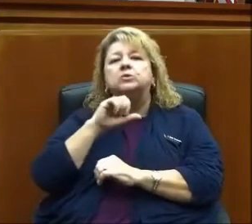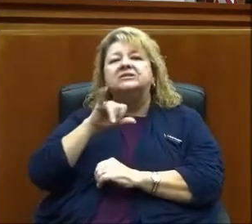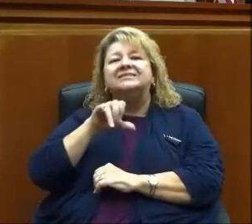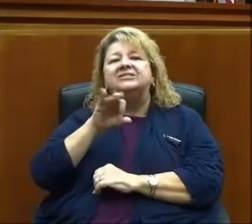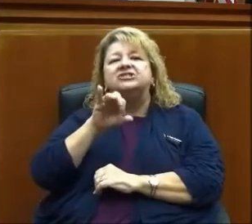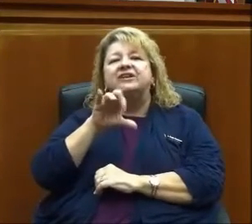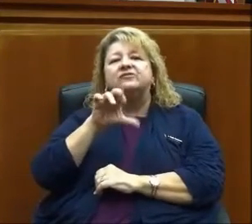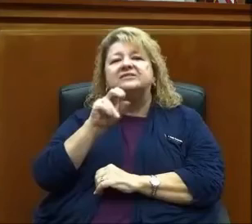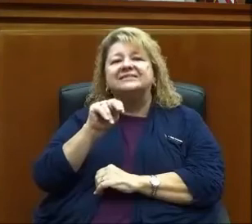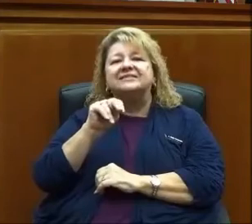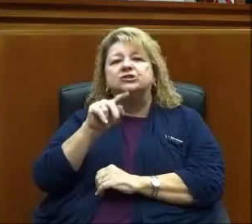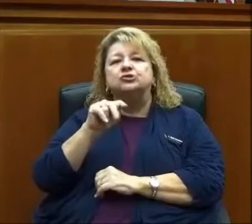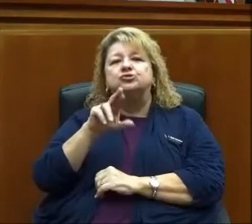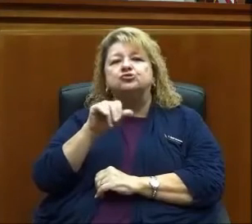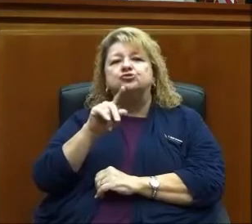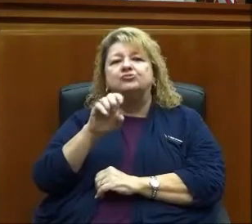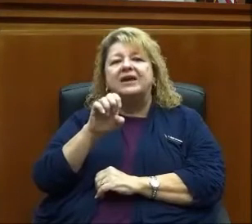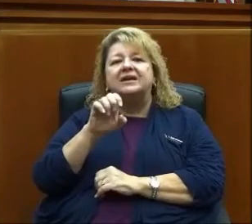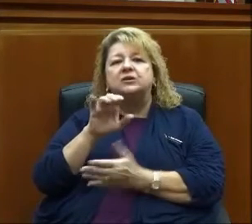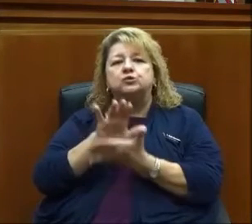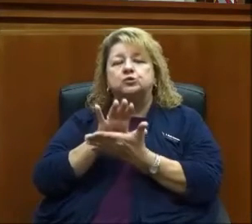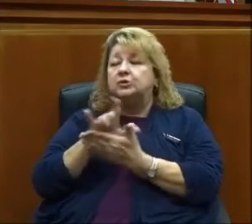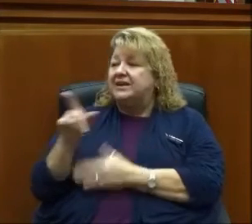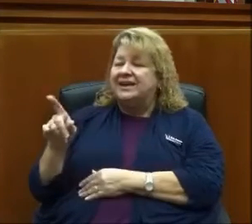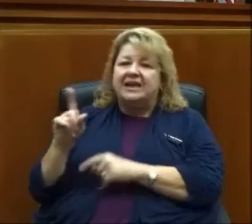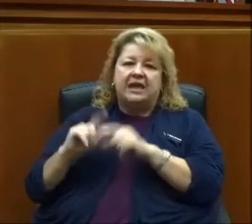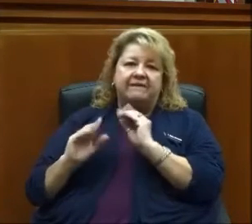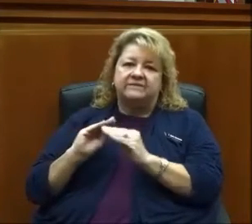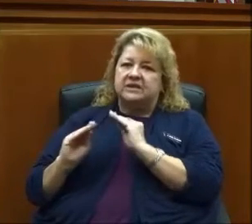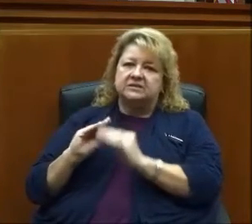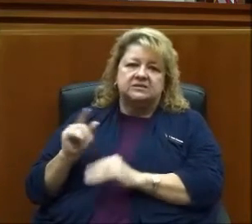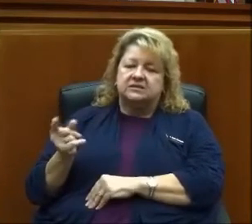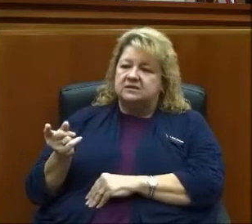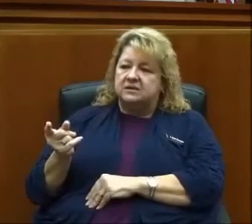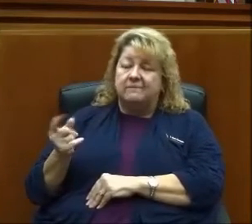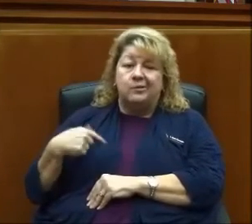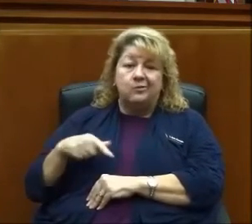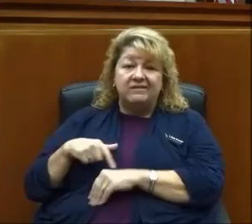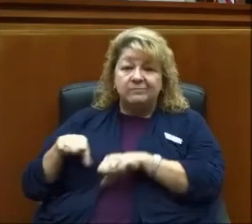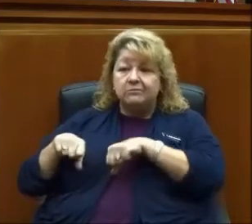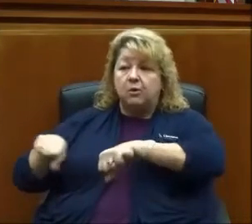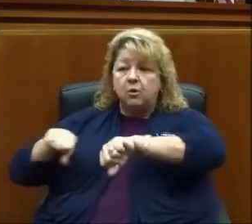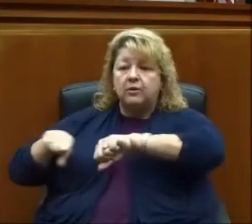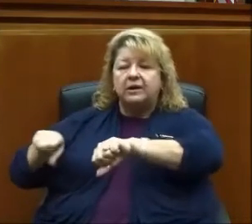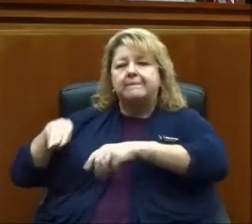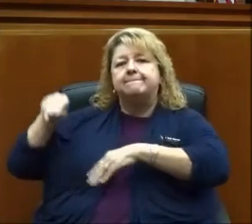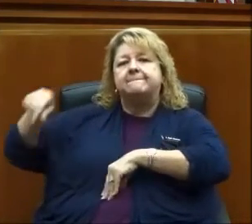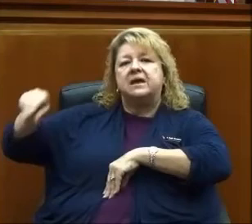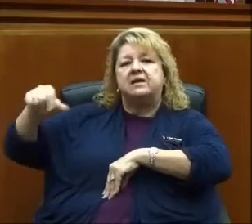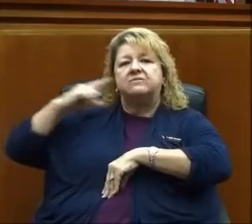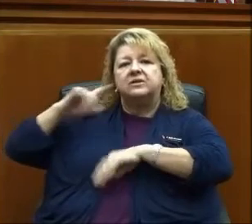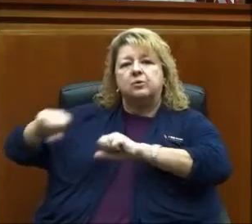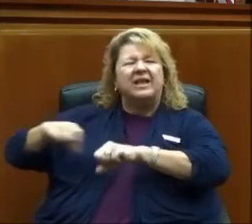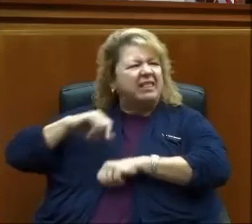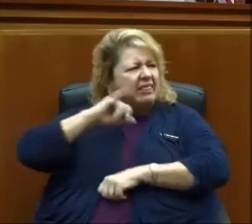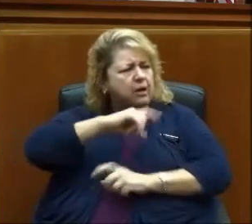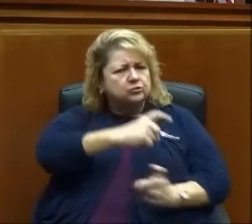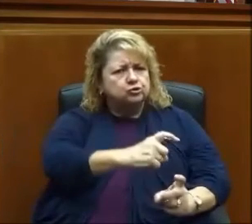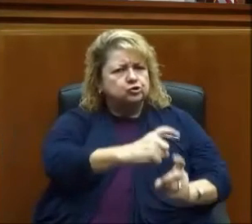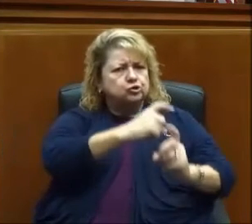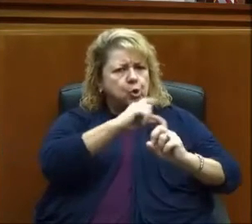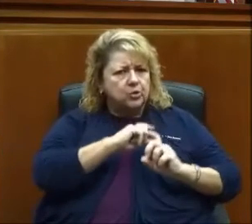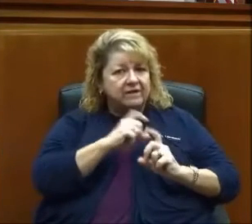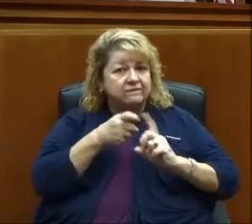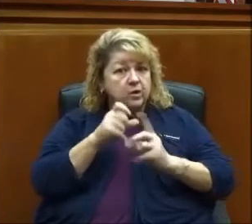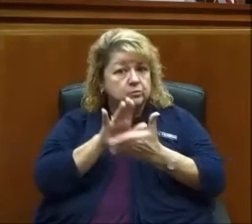It's not in any type of condition to use. And if I understand it right, it was donated to us originally